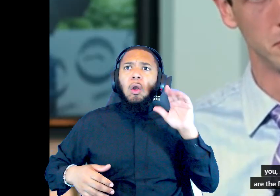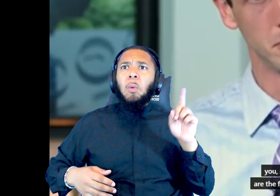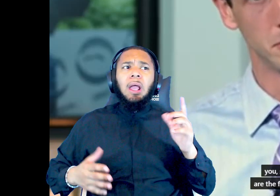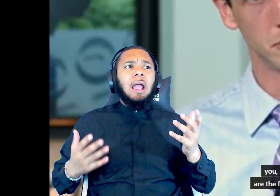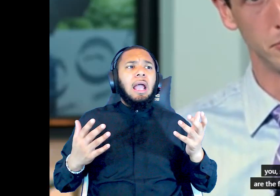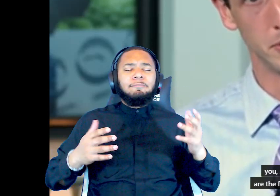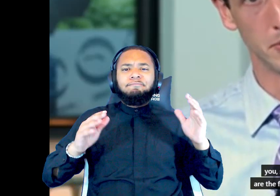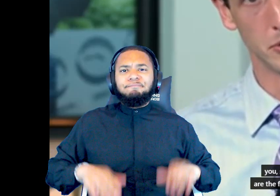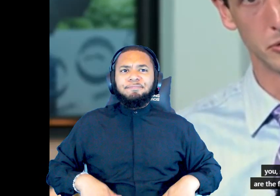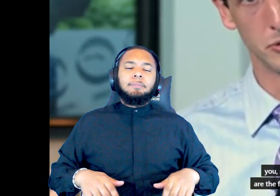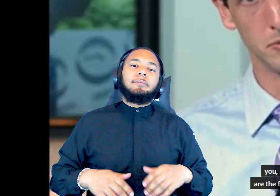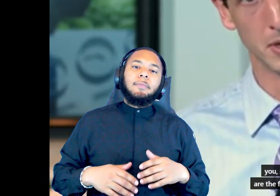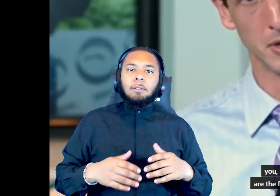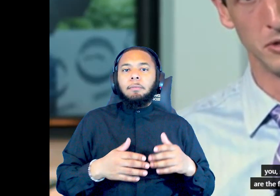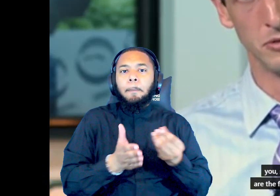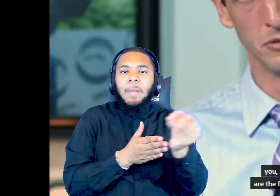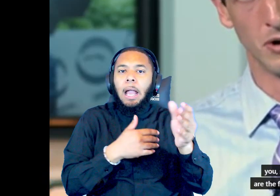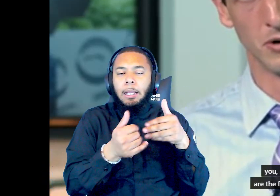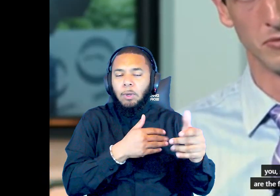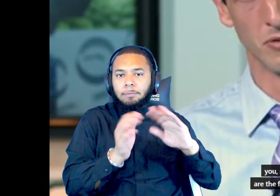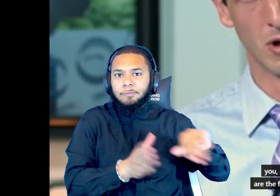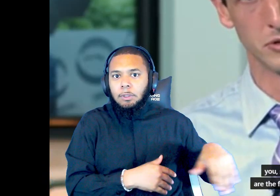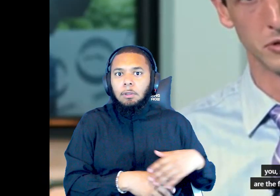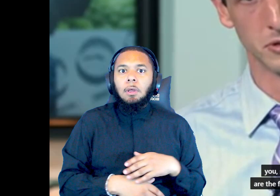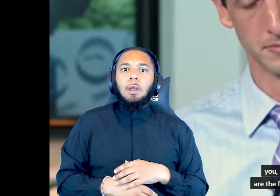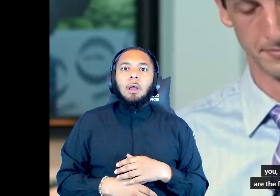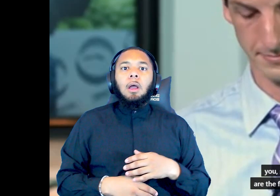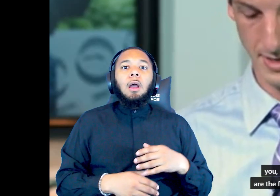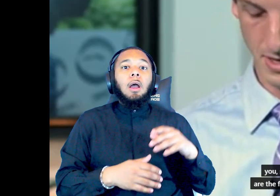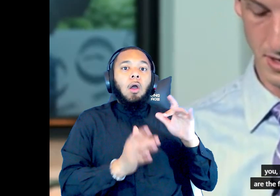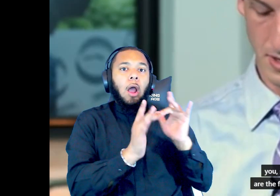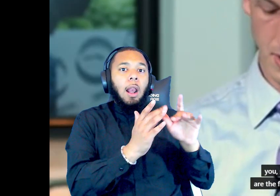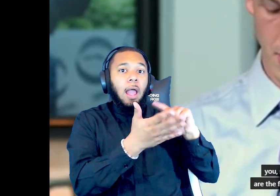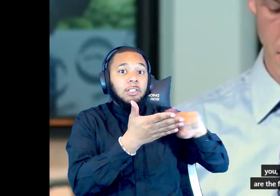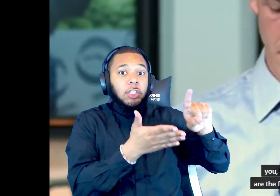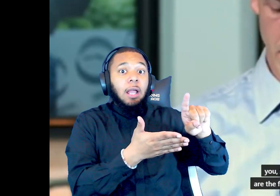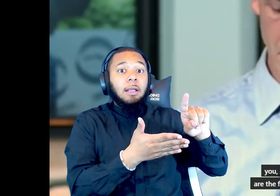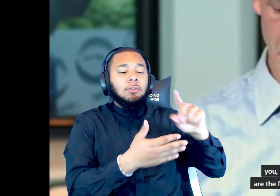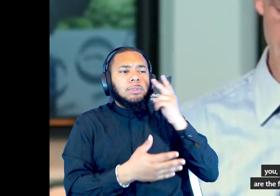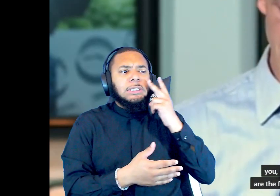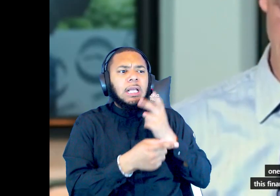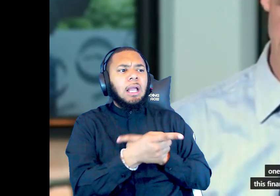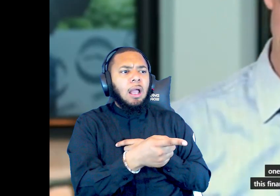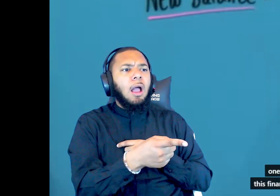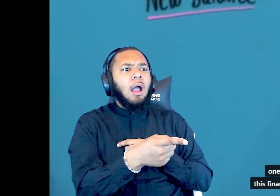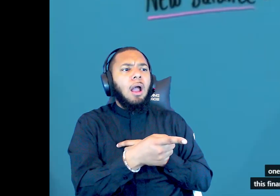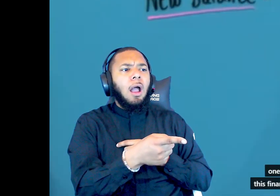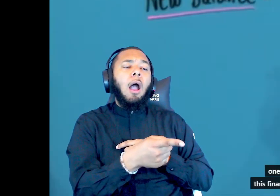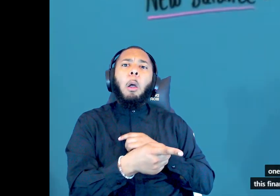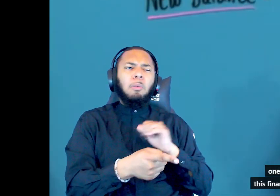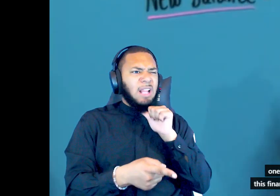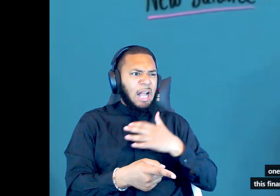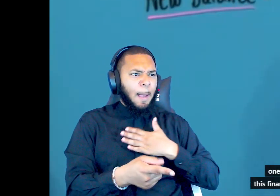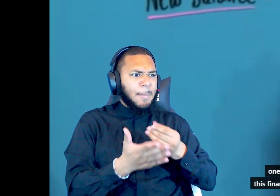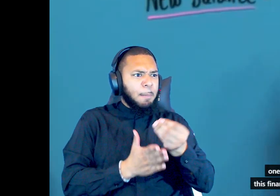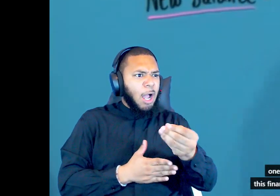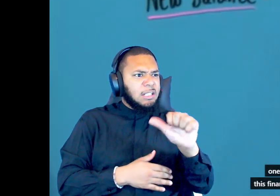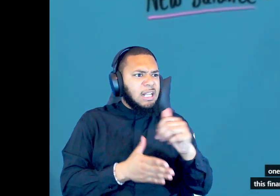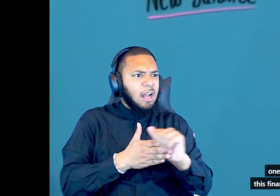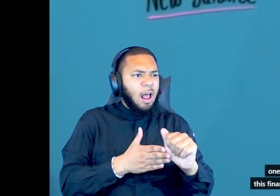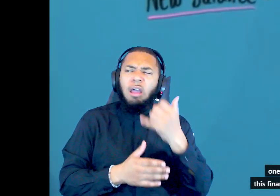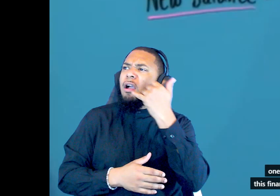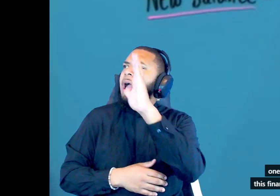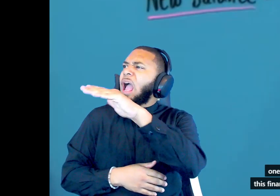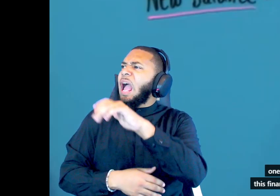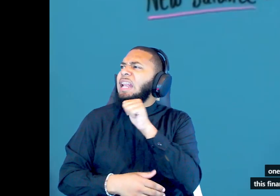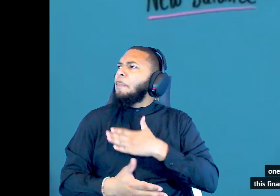with you. So we don't assume that you are the fraudster. And they mail you a new one. But I keep coming back